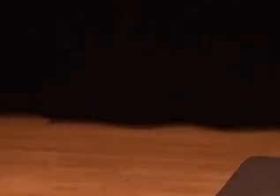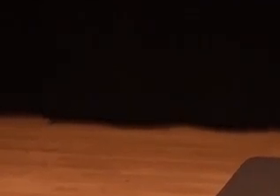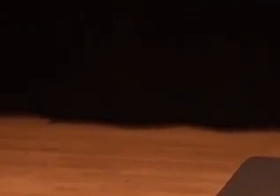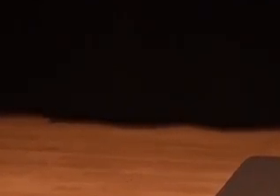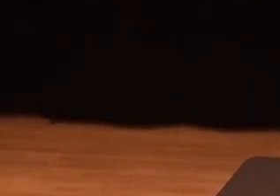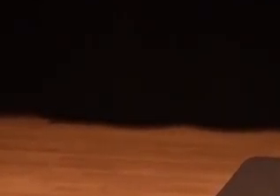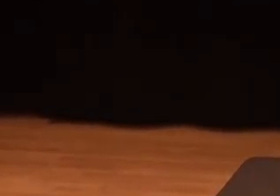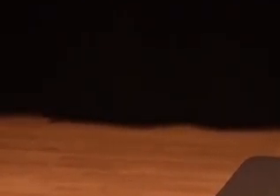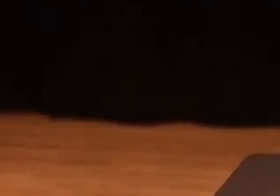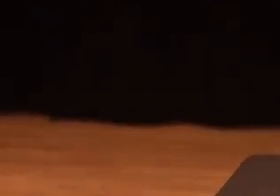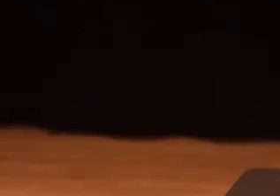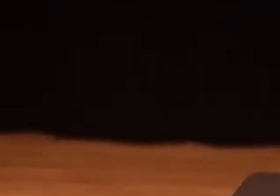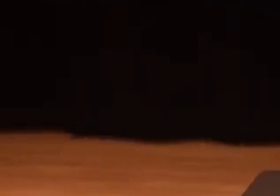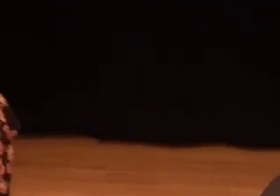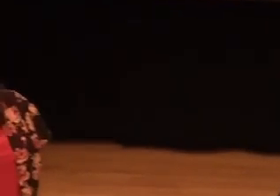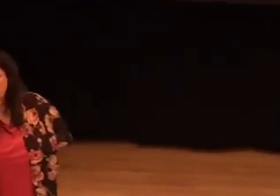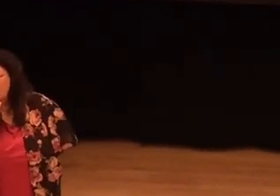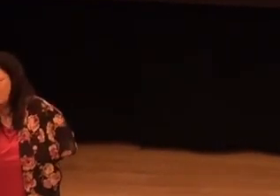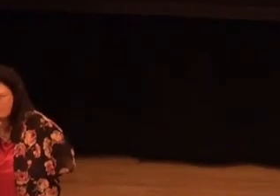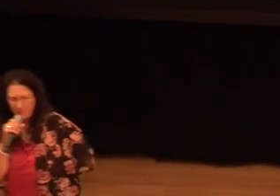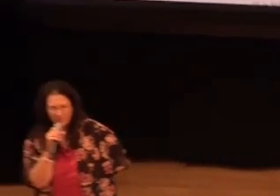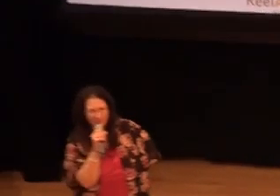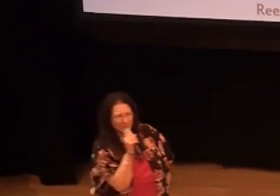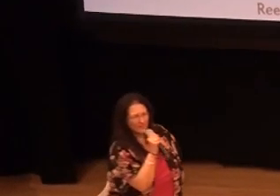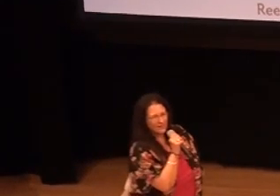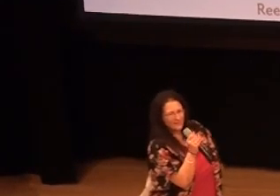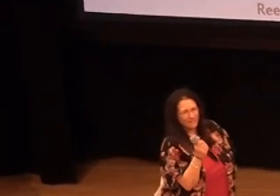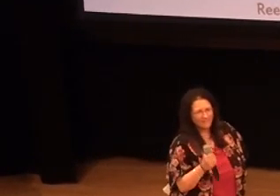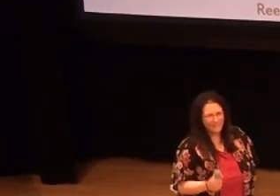introduce Warren Shaw, who will then introduce the panel.